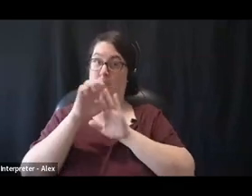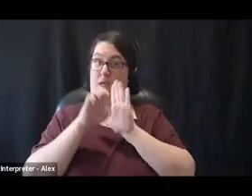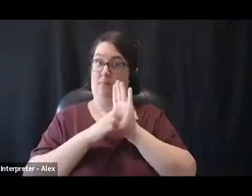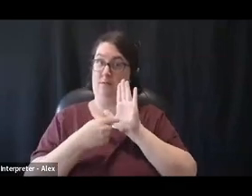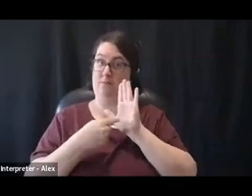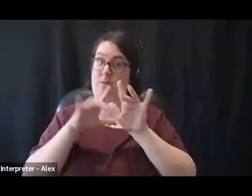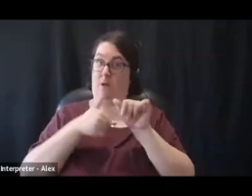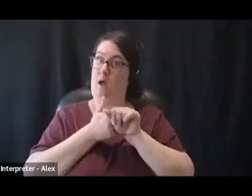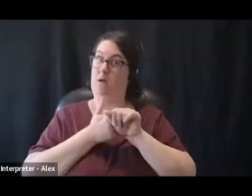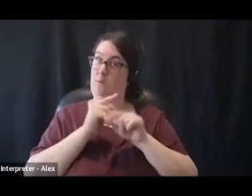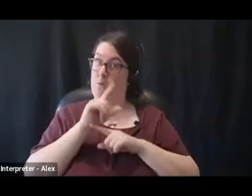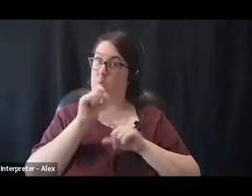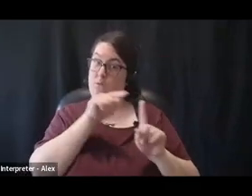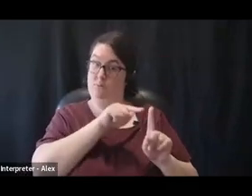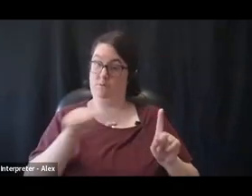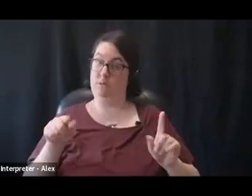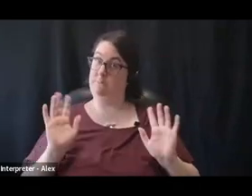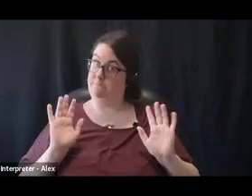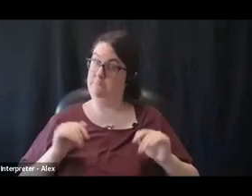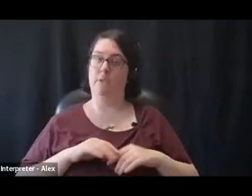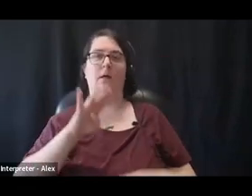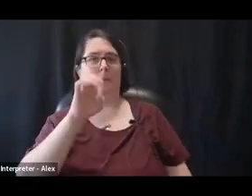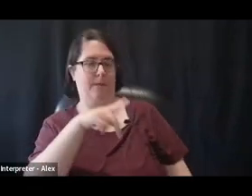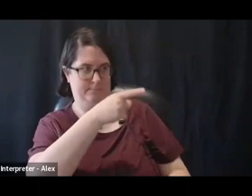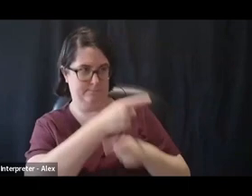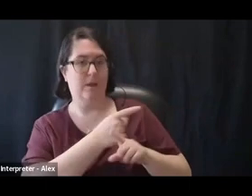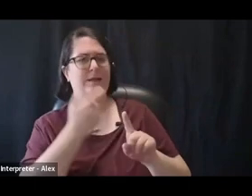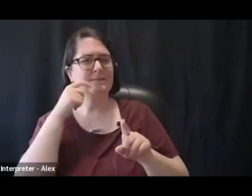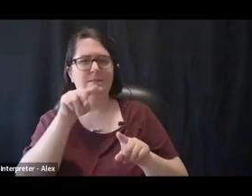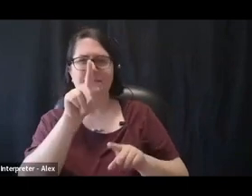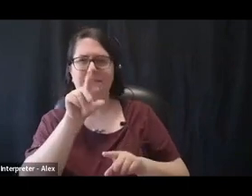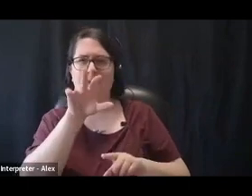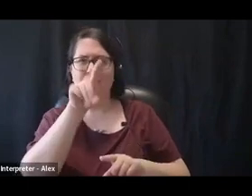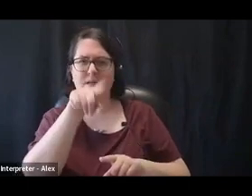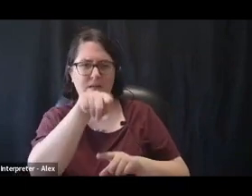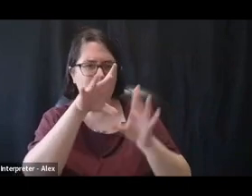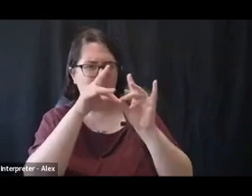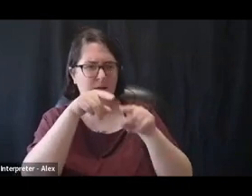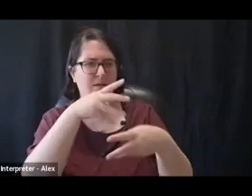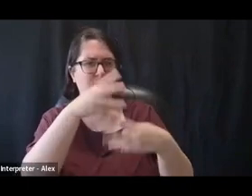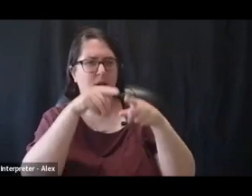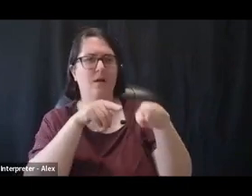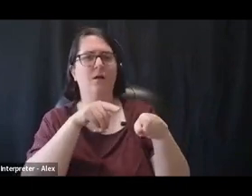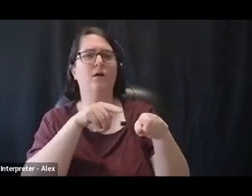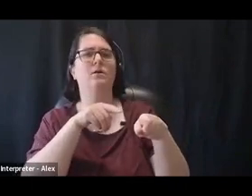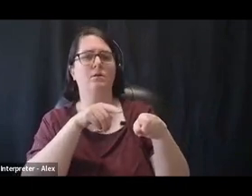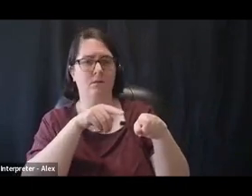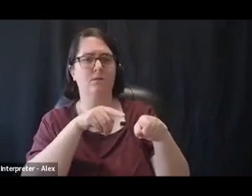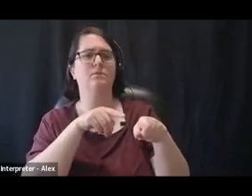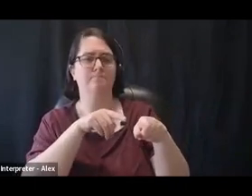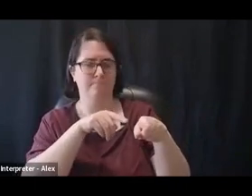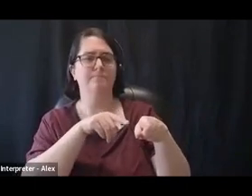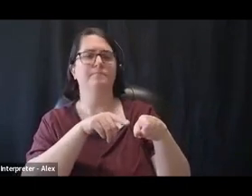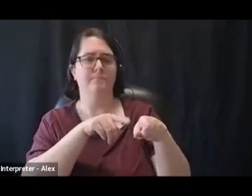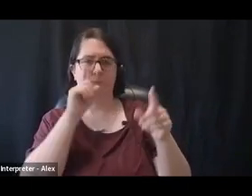use. Yes, yes. And I see David in the chat also, I'd say echo some of that,